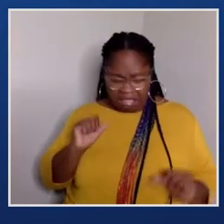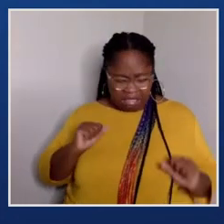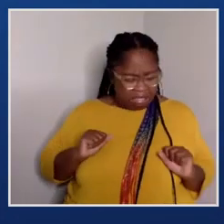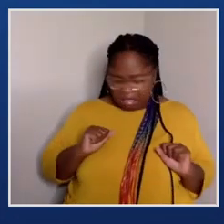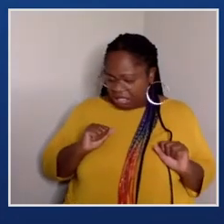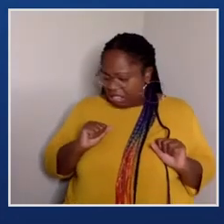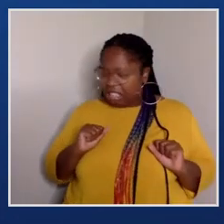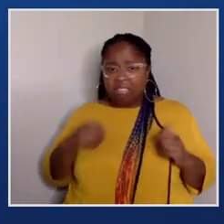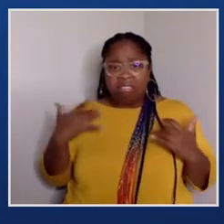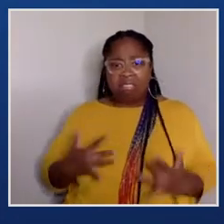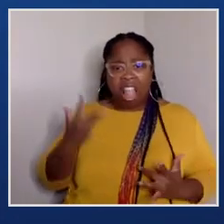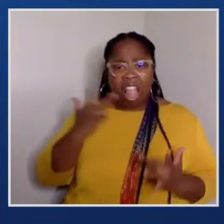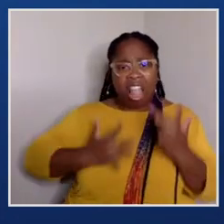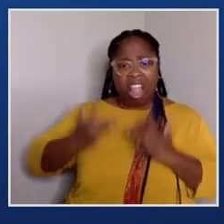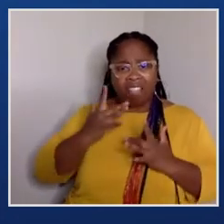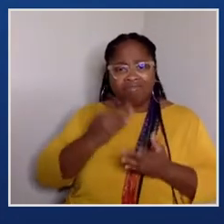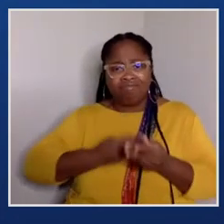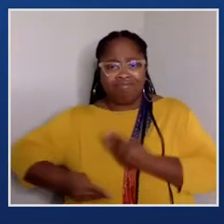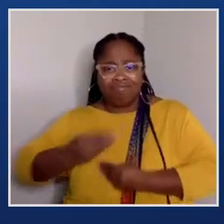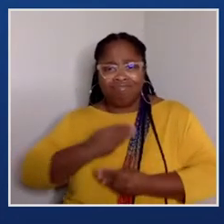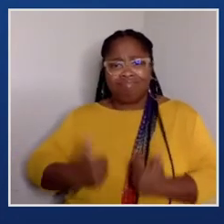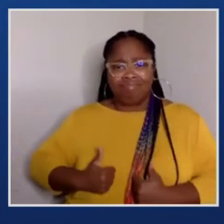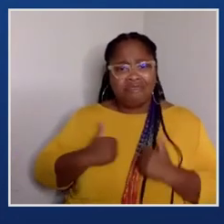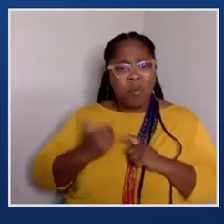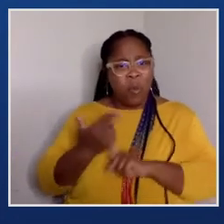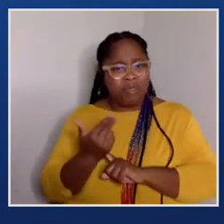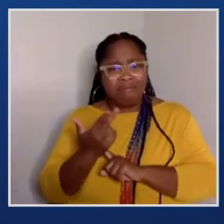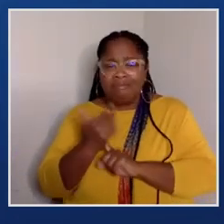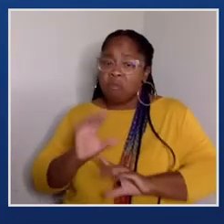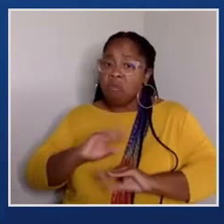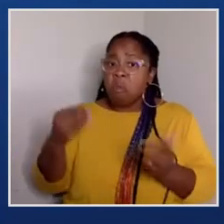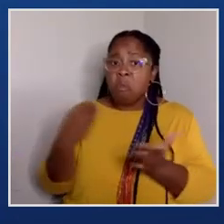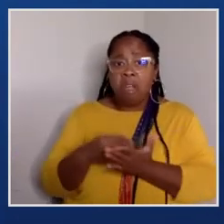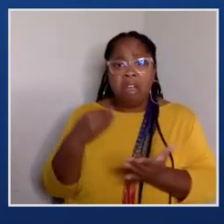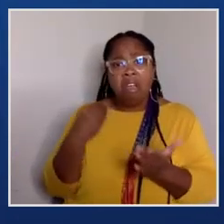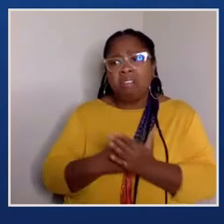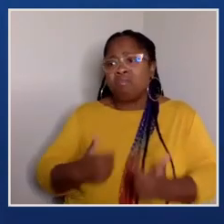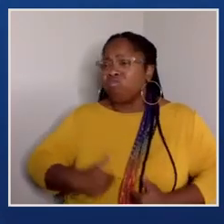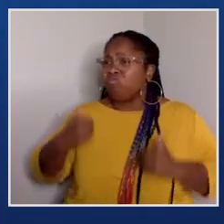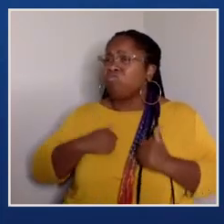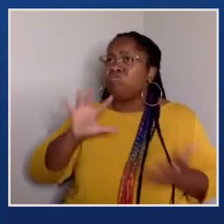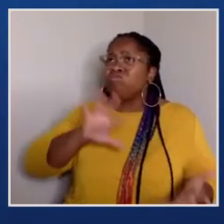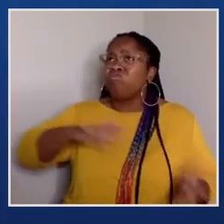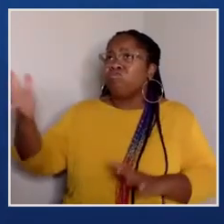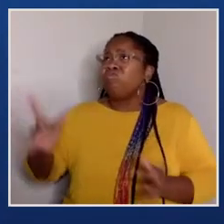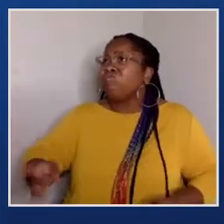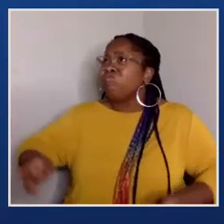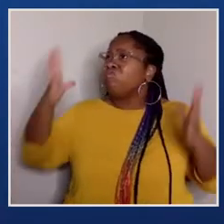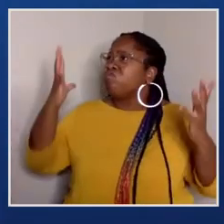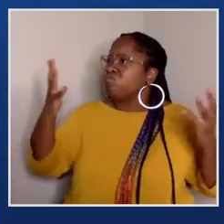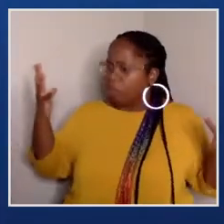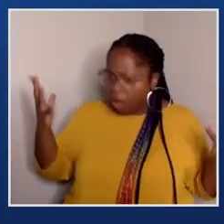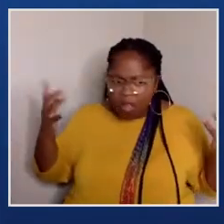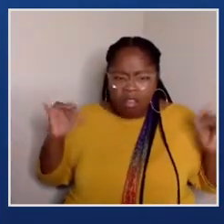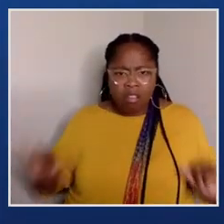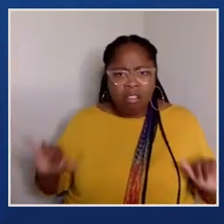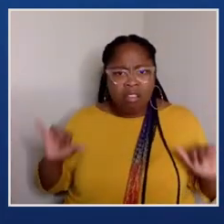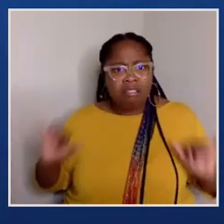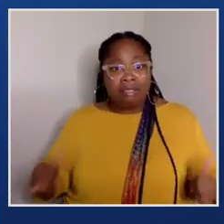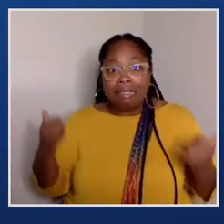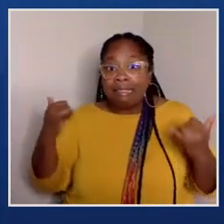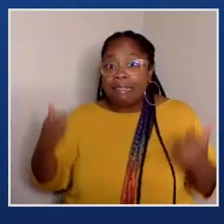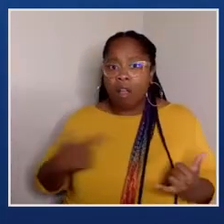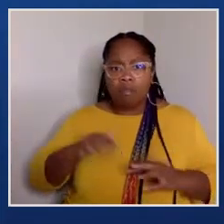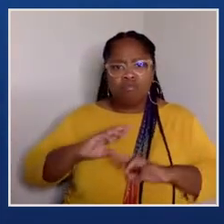my hotel. On a Roma noodle diet, huh. Tall life wasn't so well. All my killers start riots, huh. Mars pitting